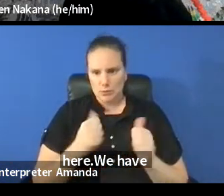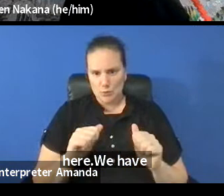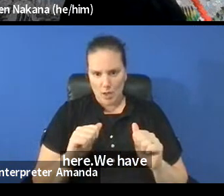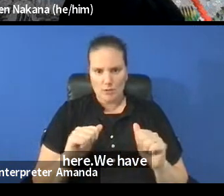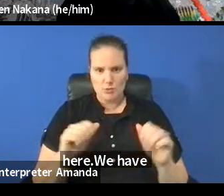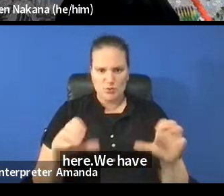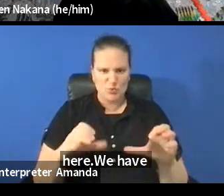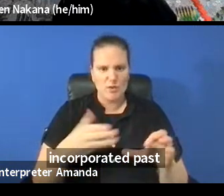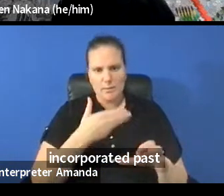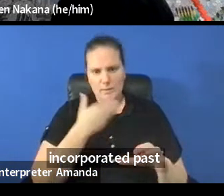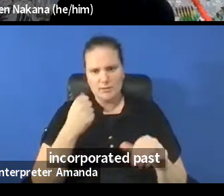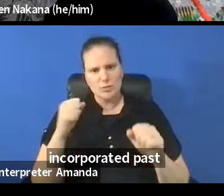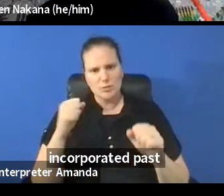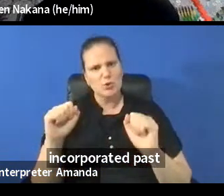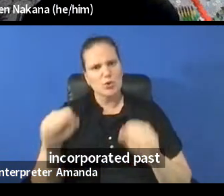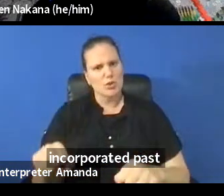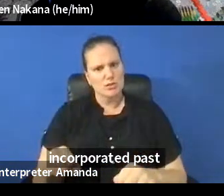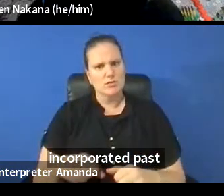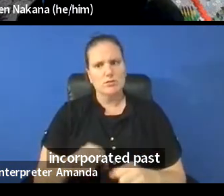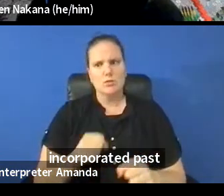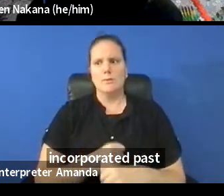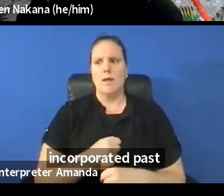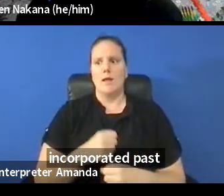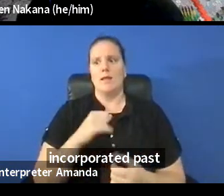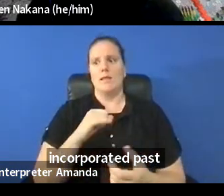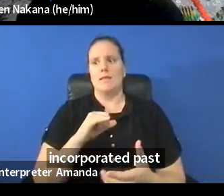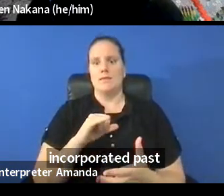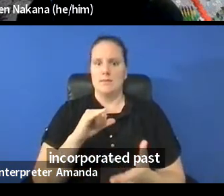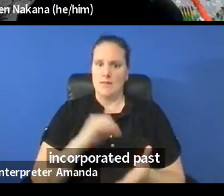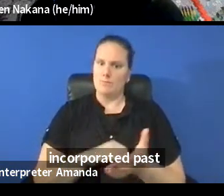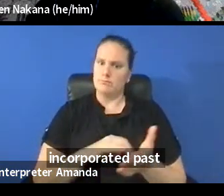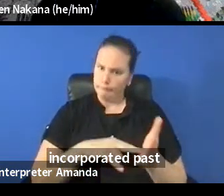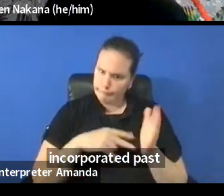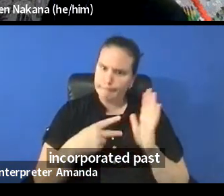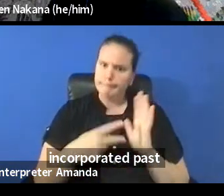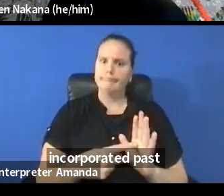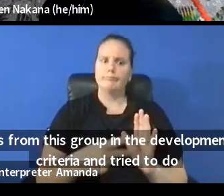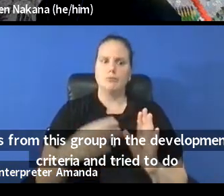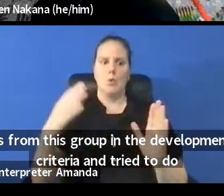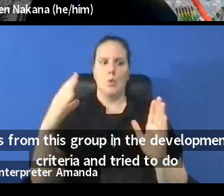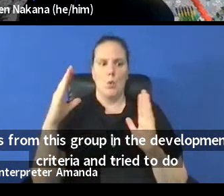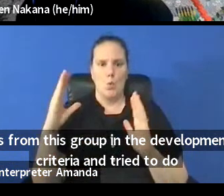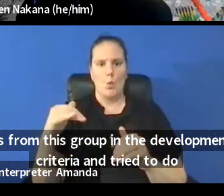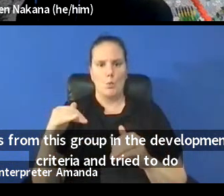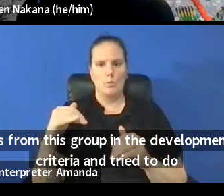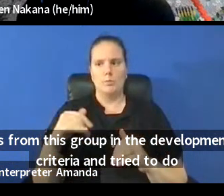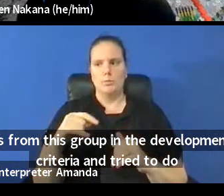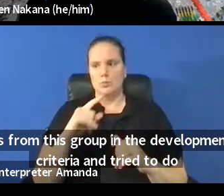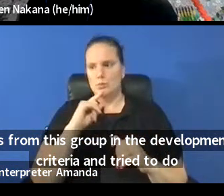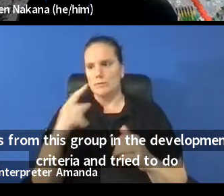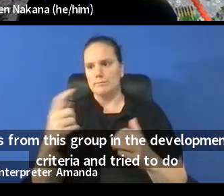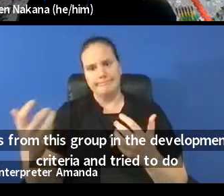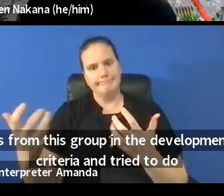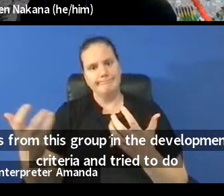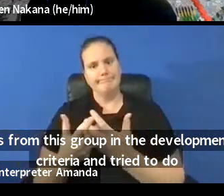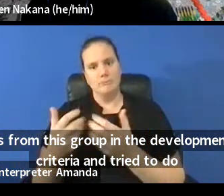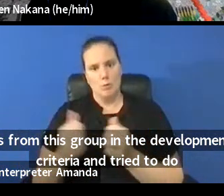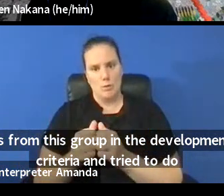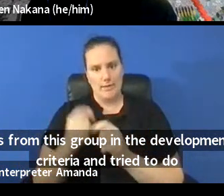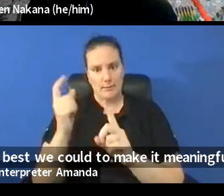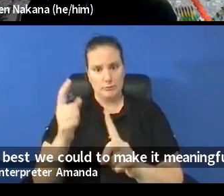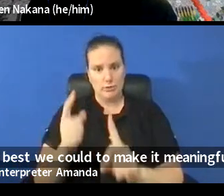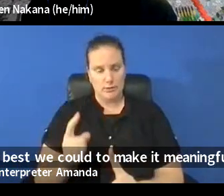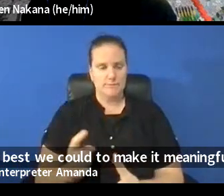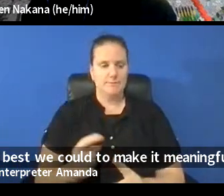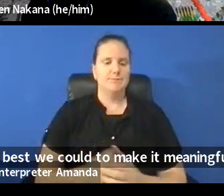do as best we could to make them meaningful and hopefully really align with our objectives